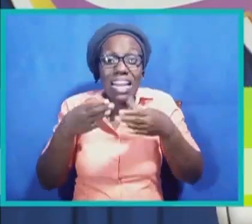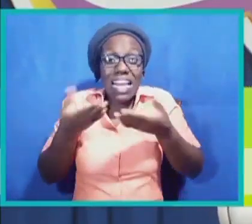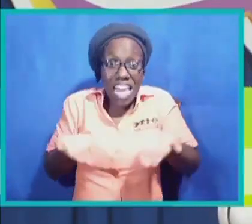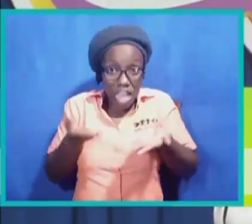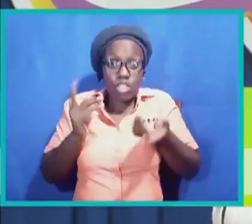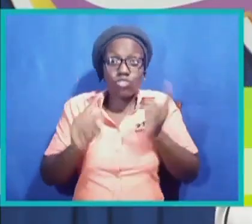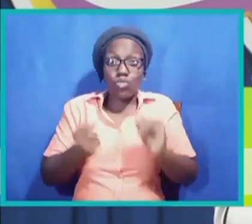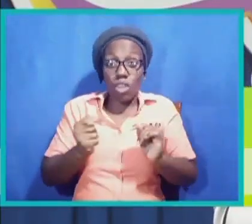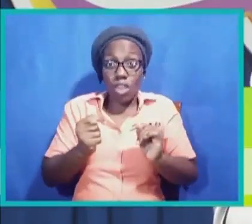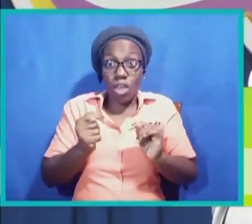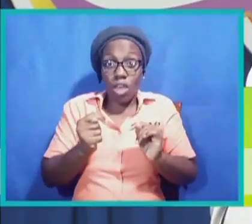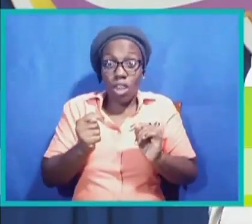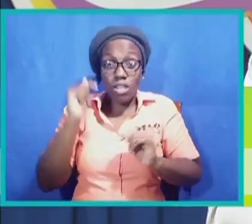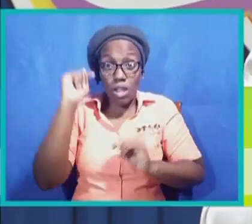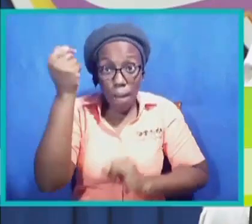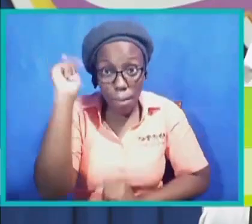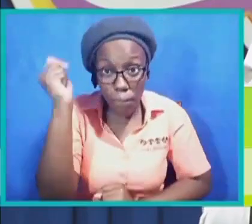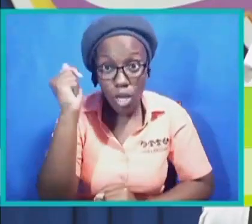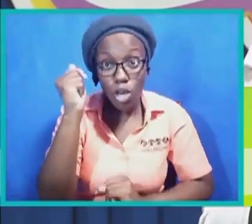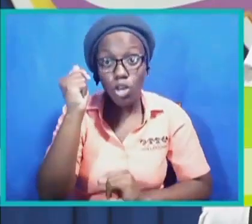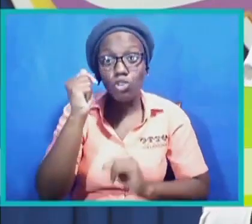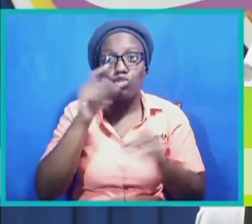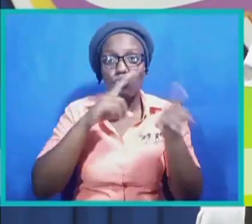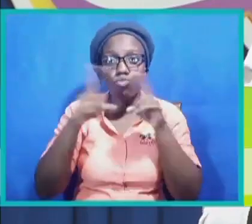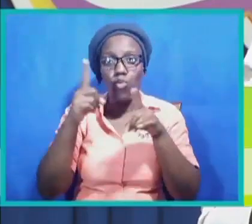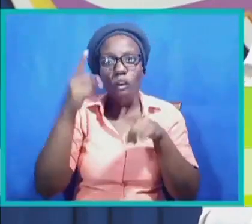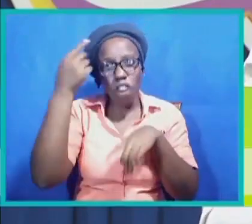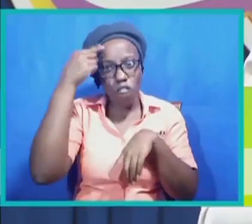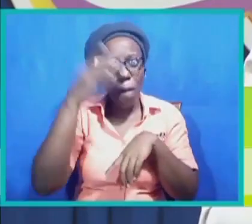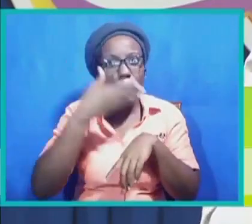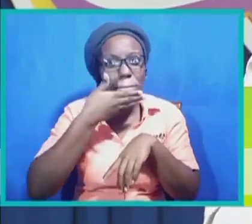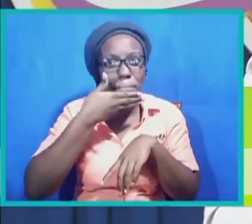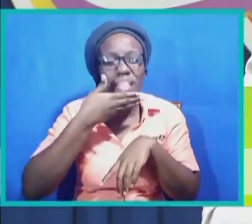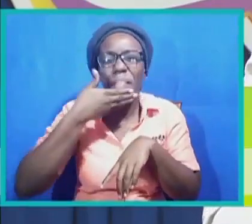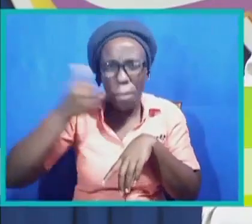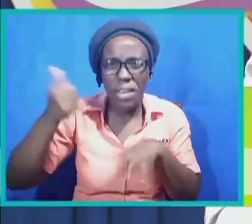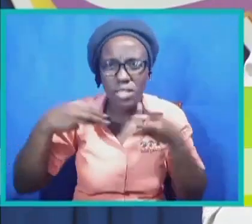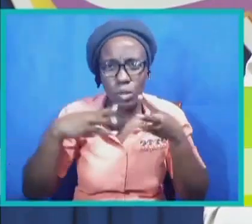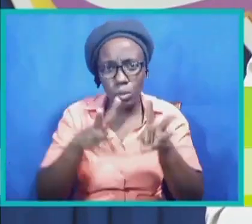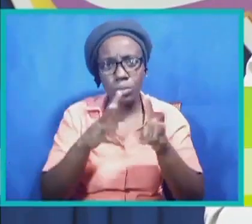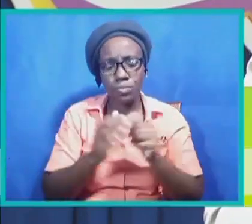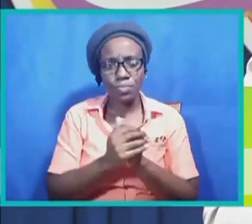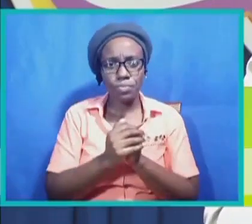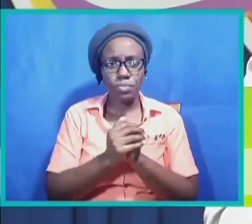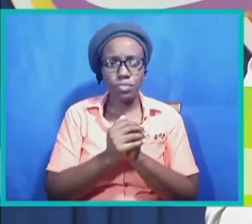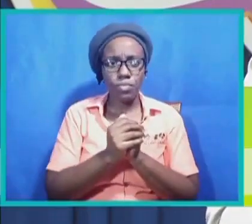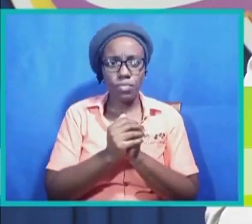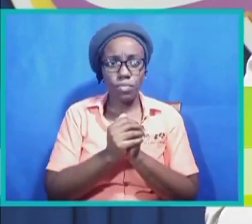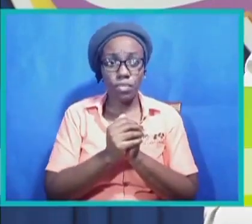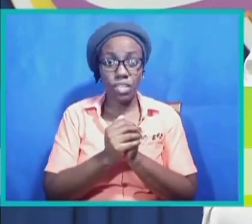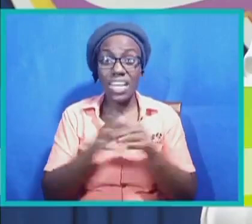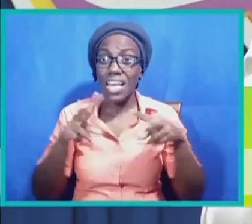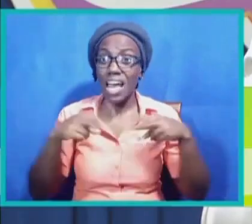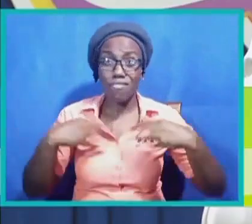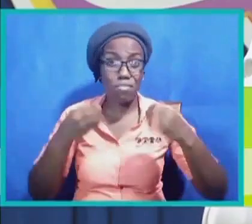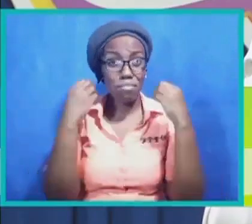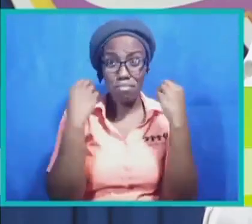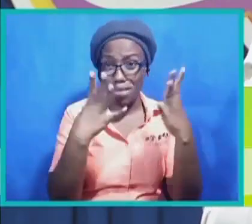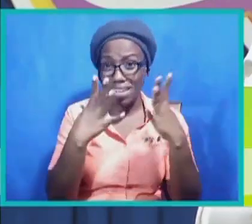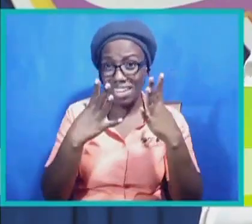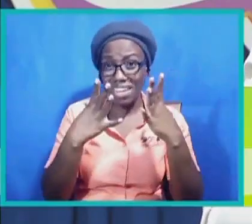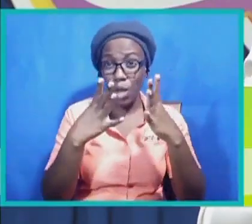default to international benchmarks, but there are many, many examples of excellent teaching practice in Trinidad and Tobago